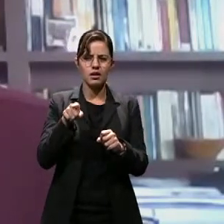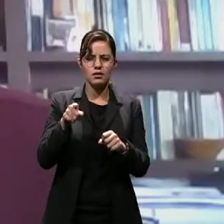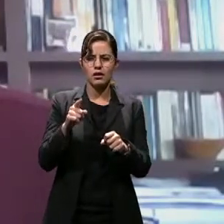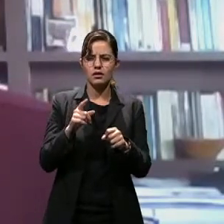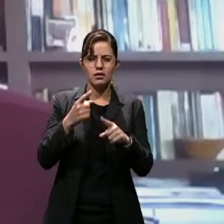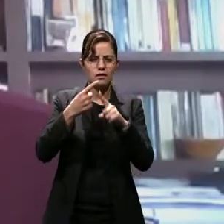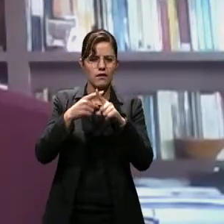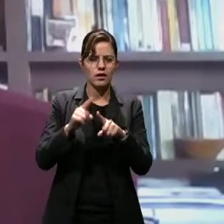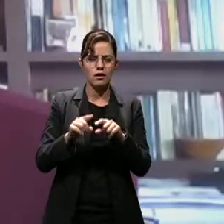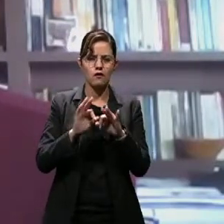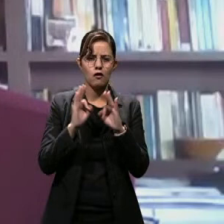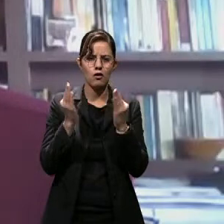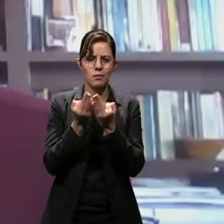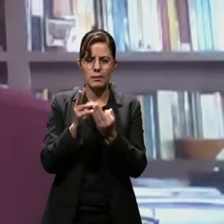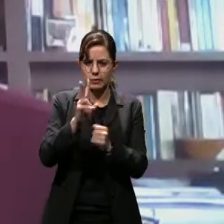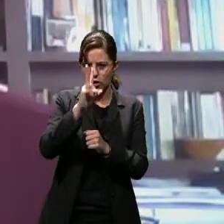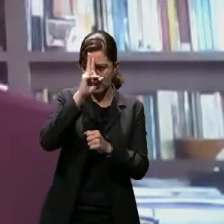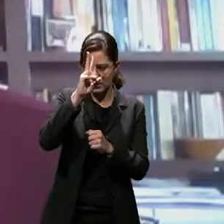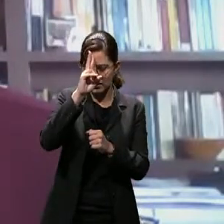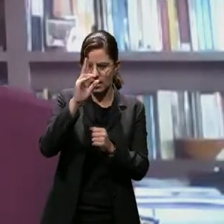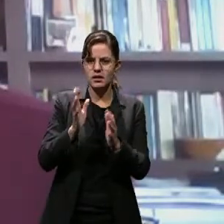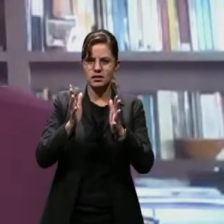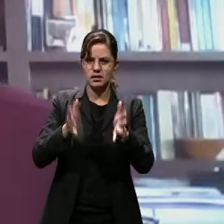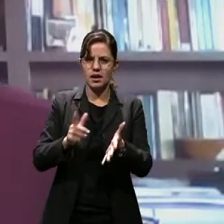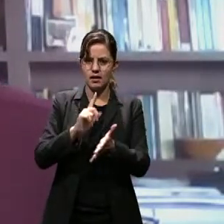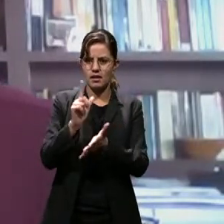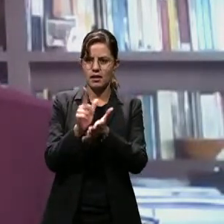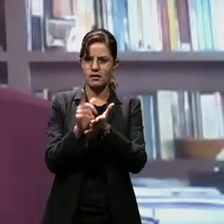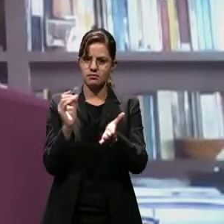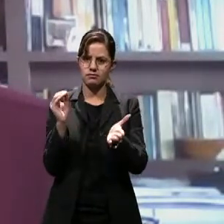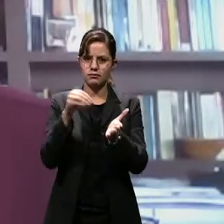authorities to sanction these types of behaviors.